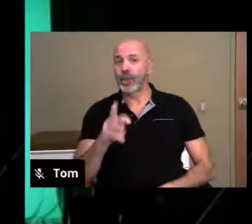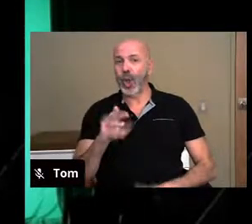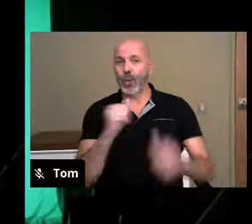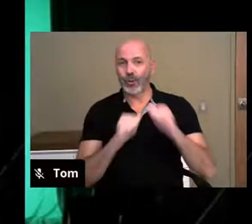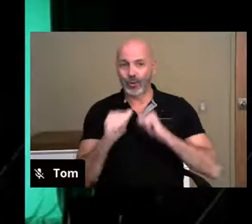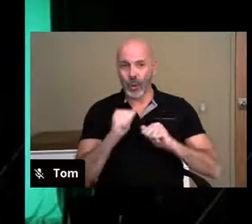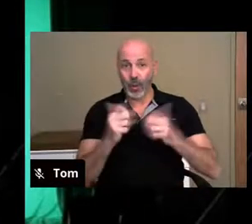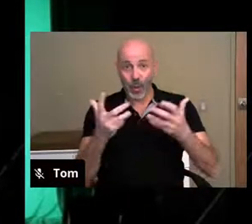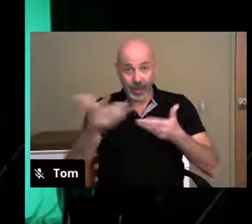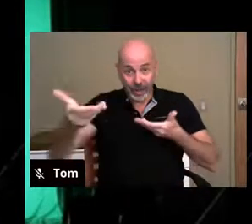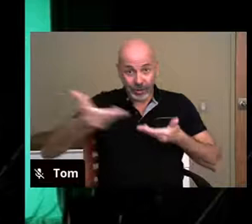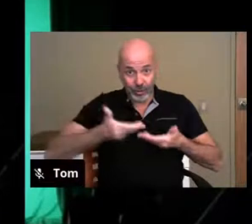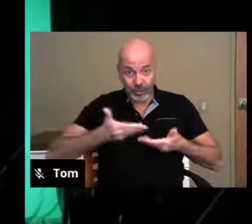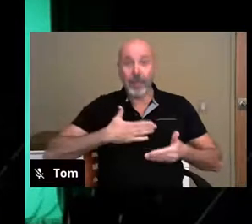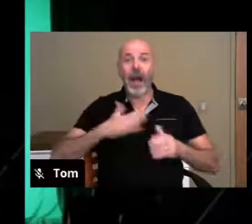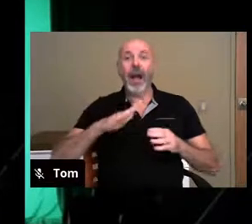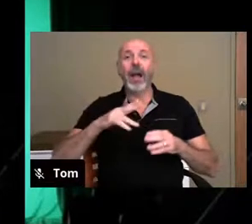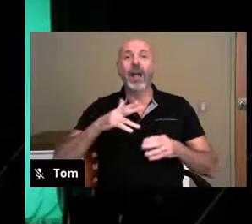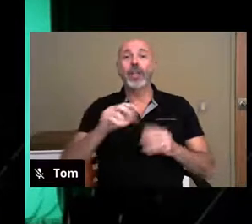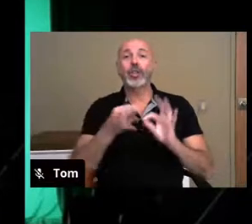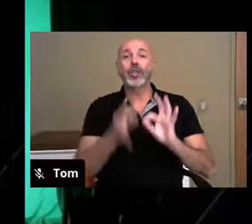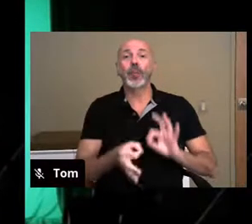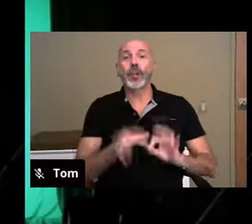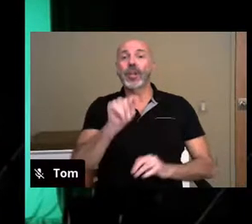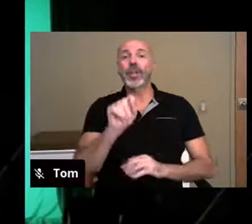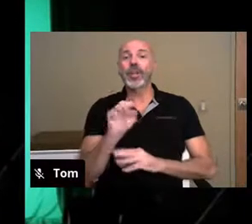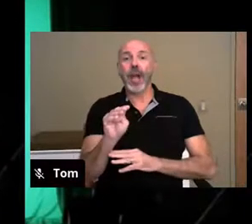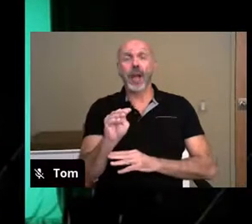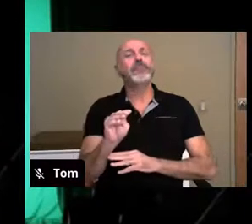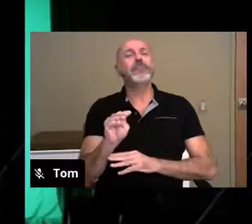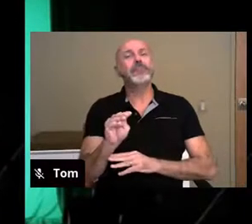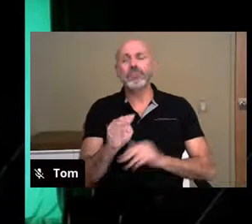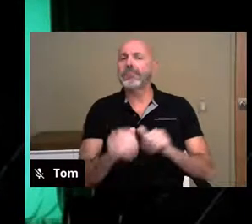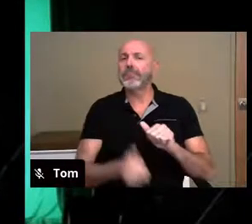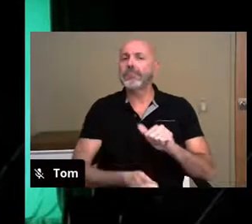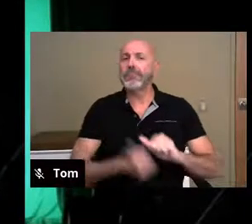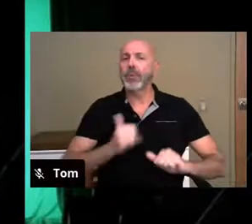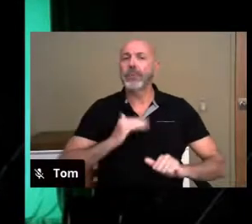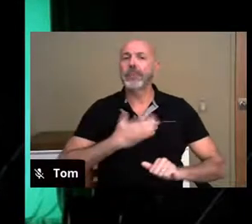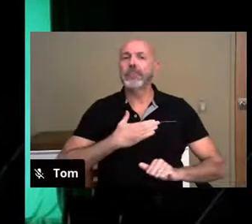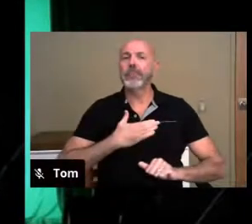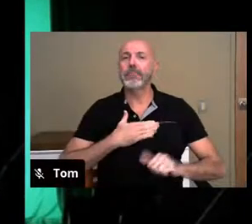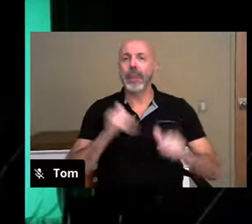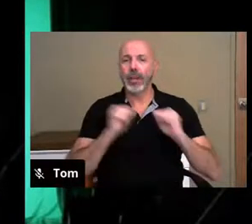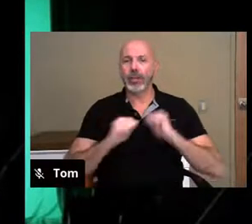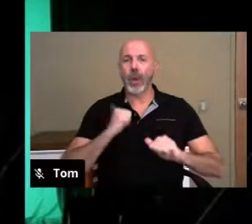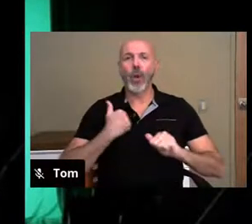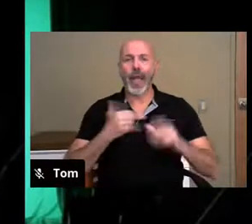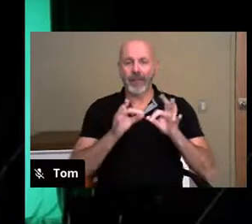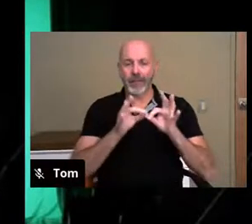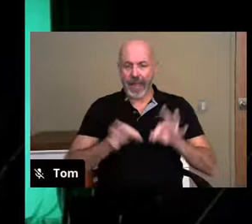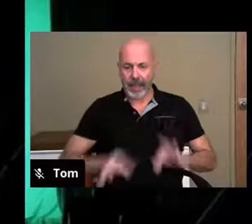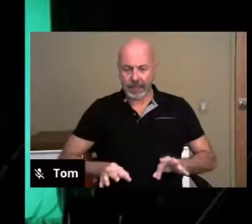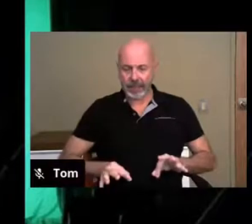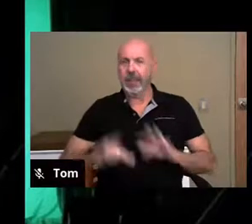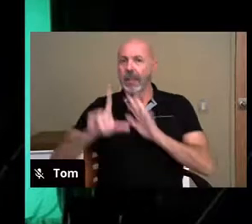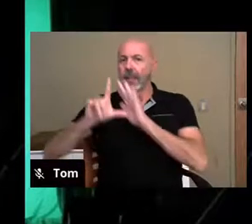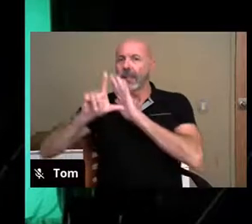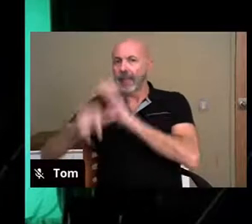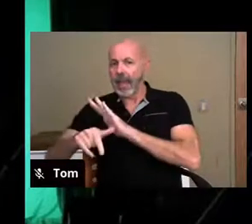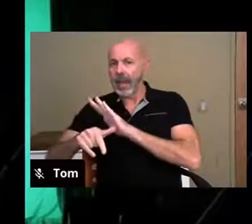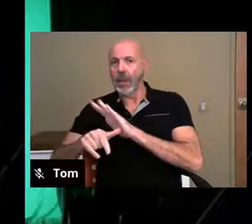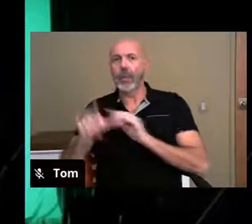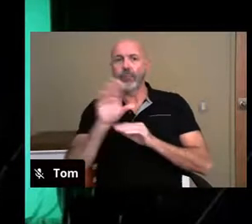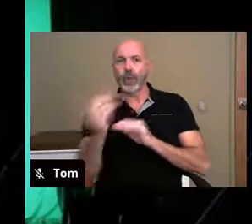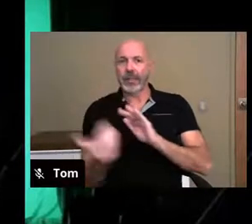introduce my interpreter, Tom. My show is generally subtitled after the fact on the